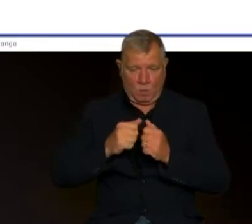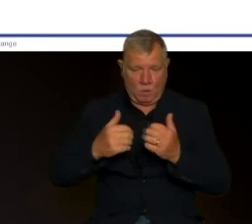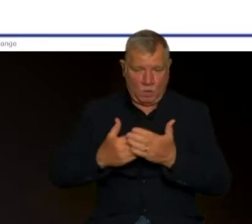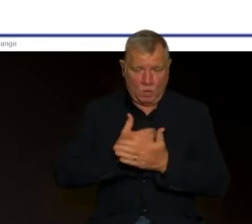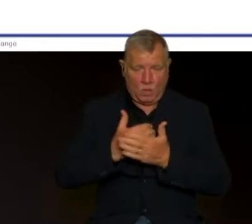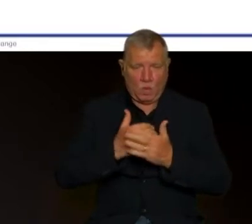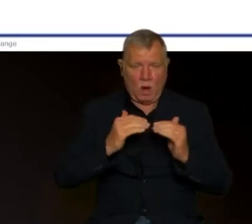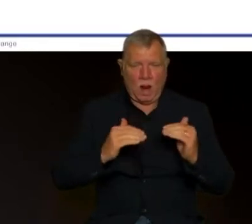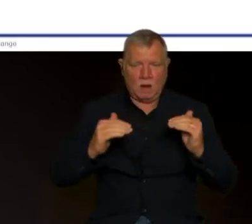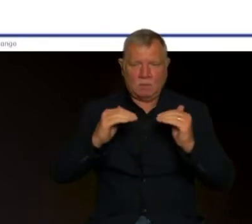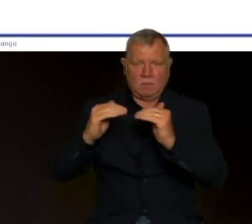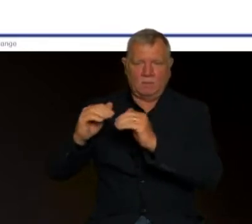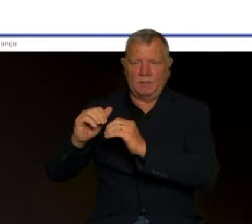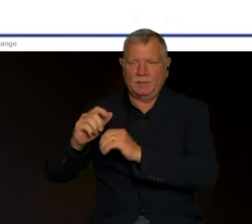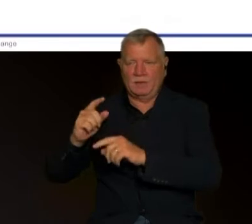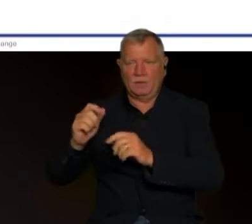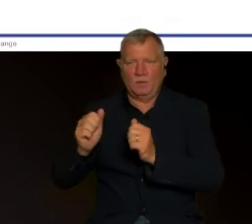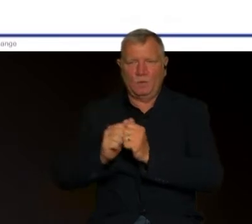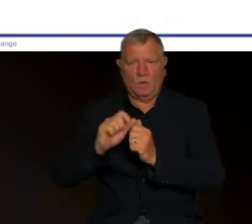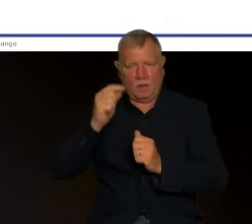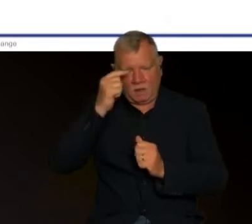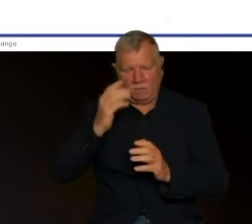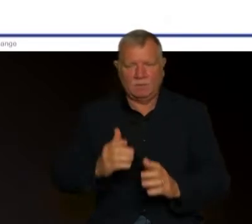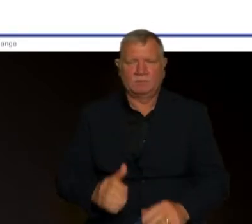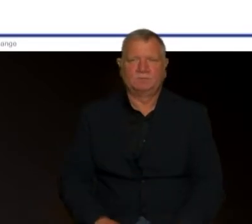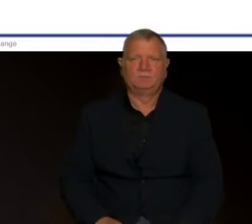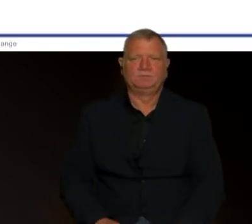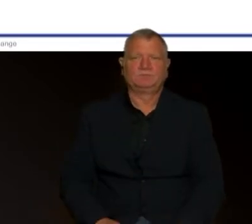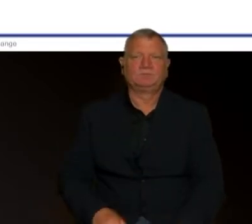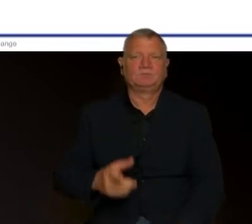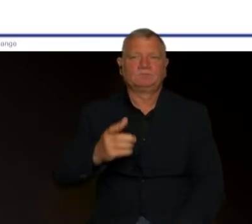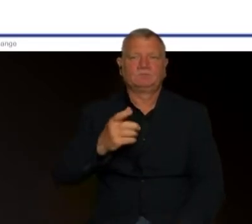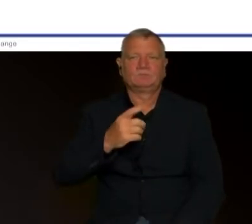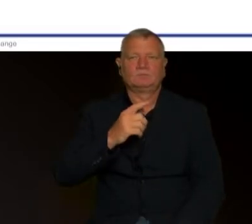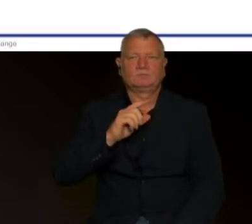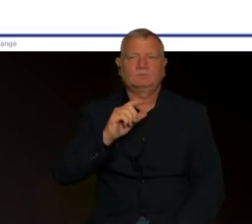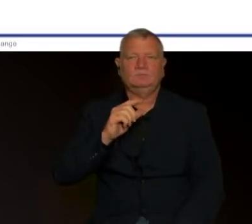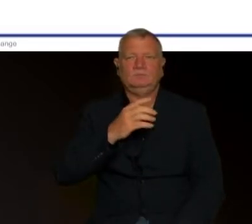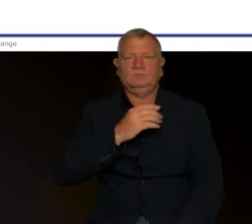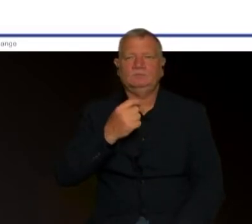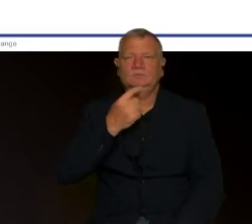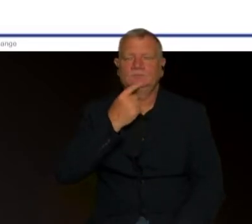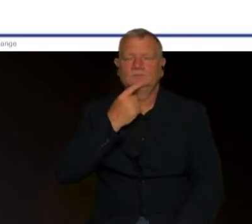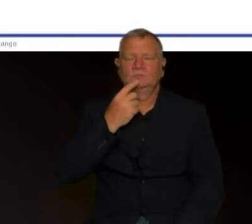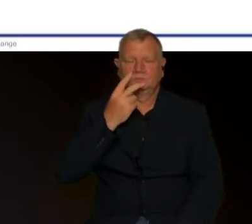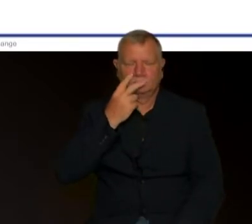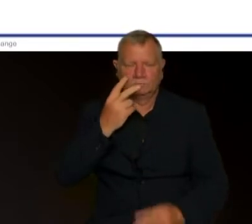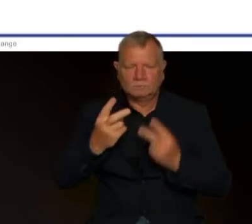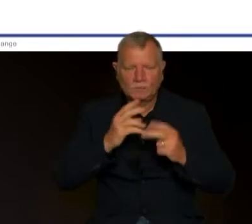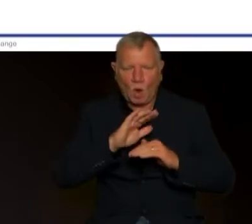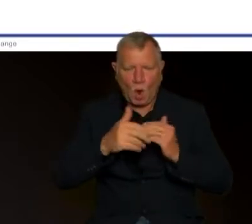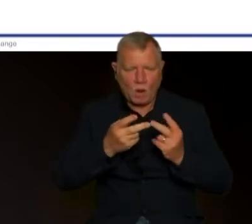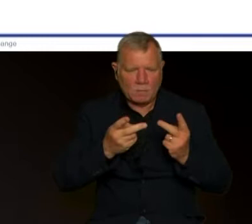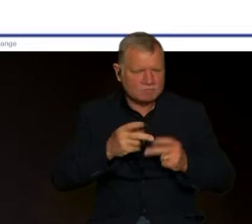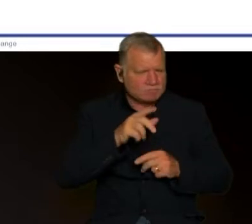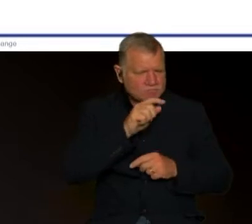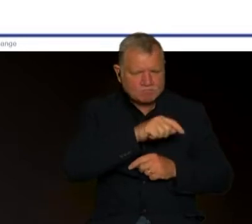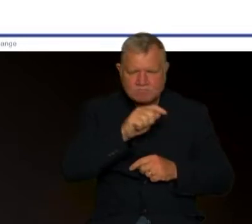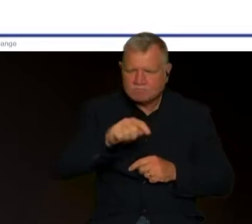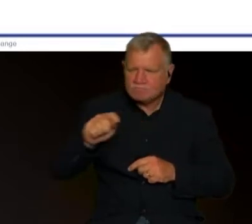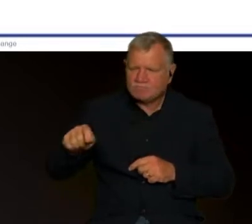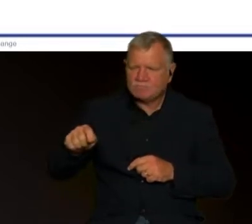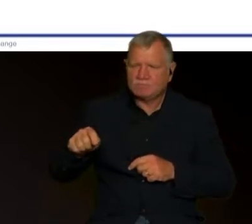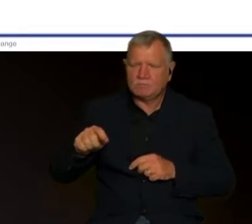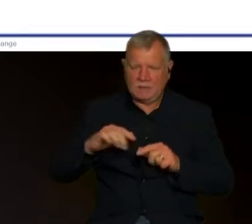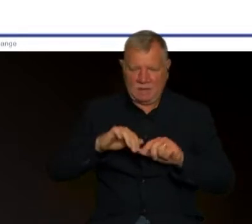to work with the new compensatory scales together with the government. So what we did was that we looked at all the